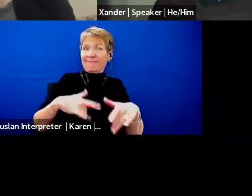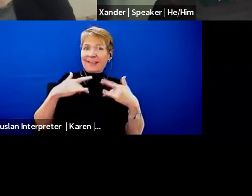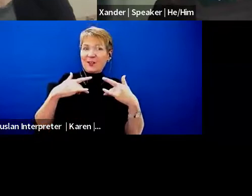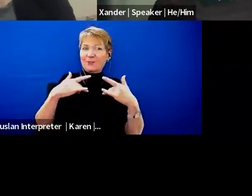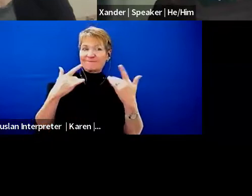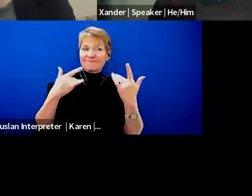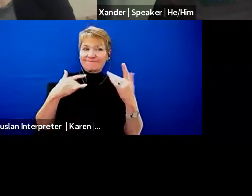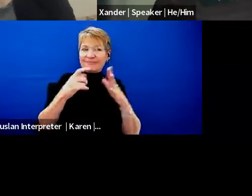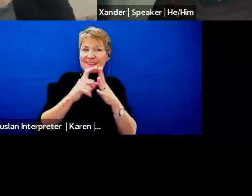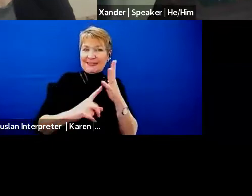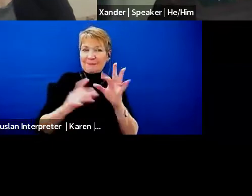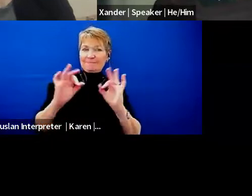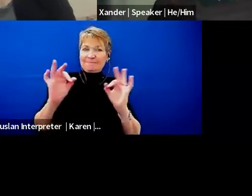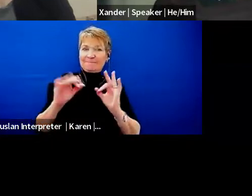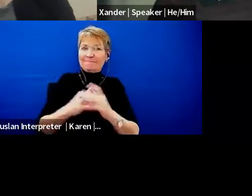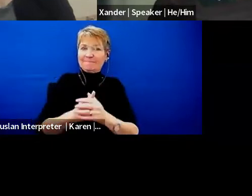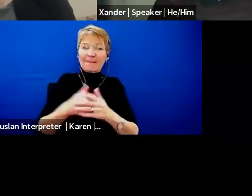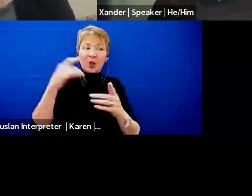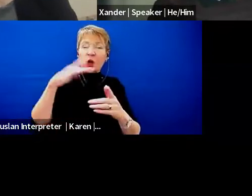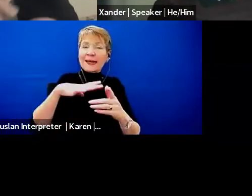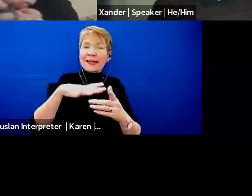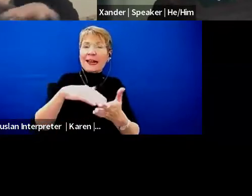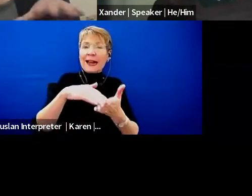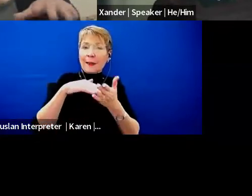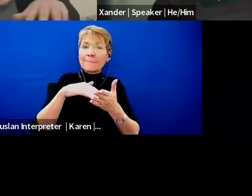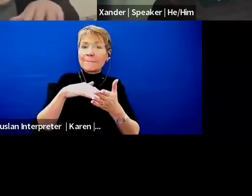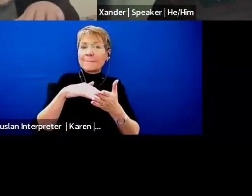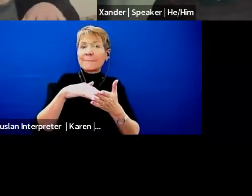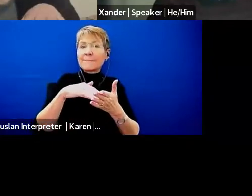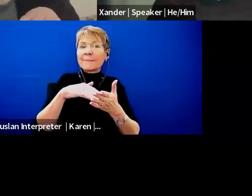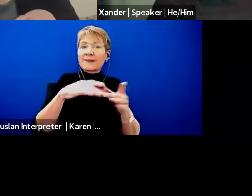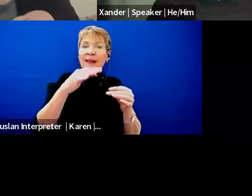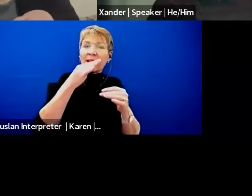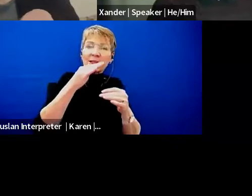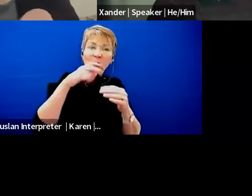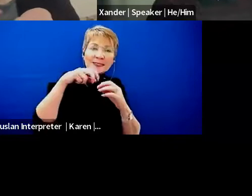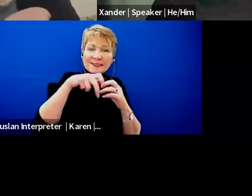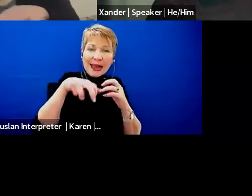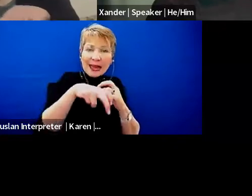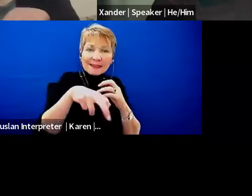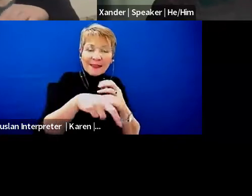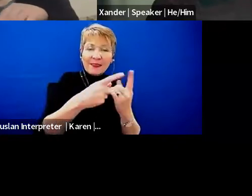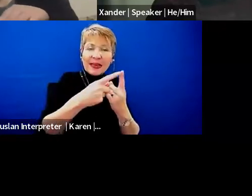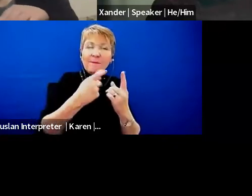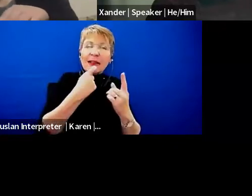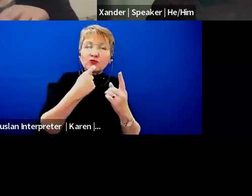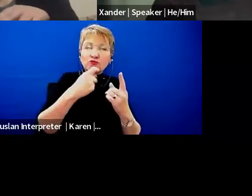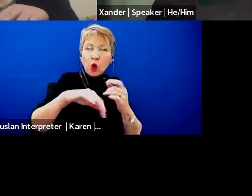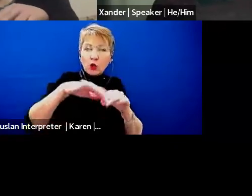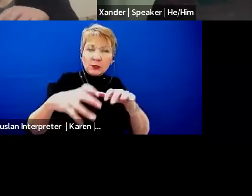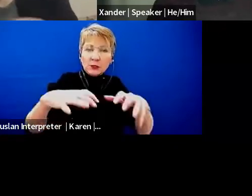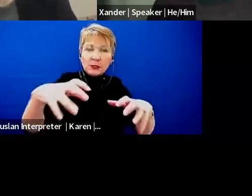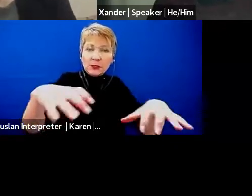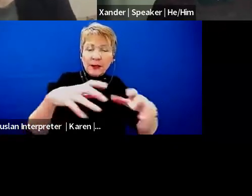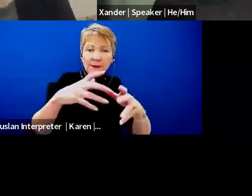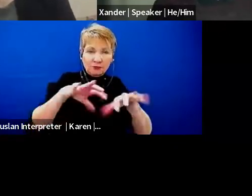And even though I needed help going over, because there was little stairs, but then it was like probably rocks, probably 20 meters before you actually hit